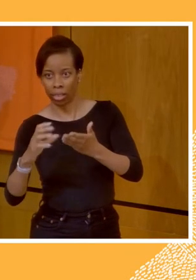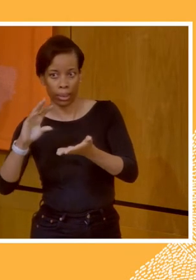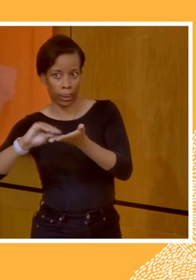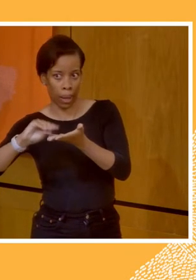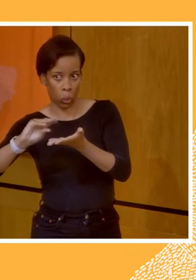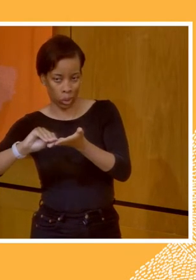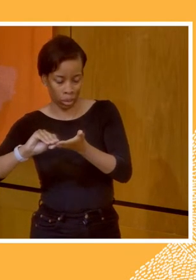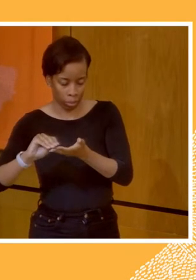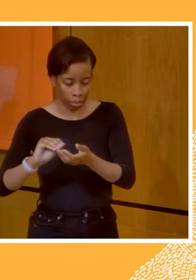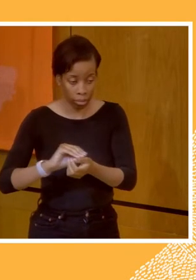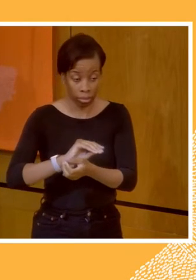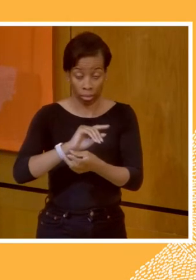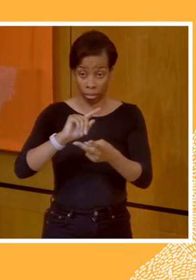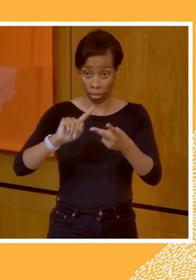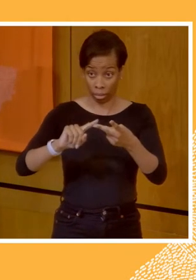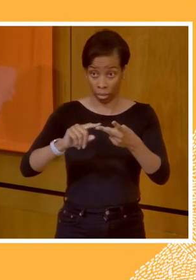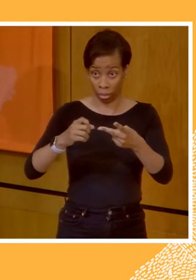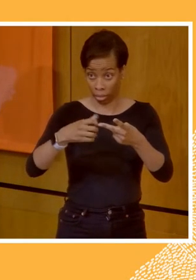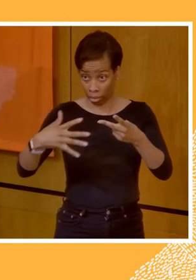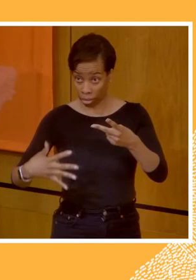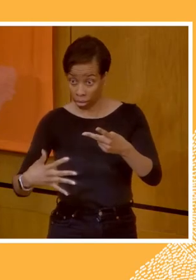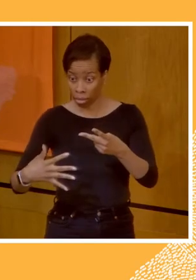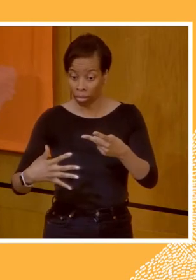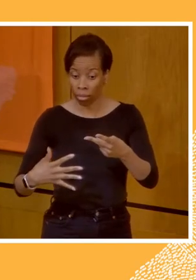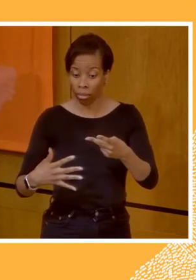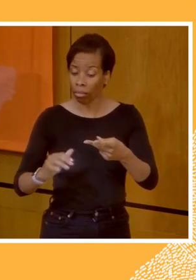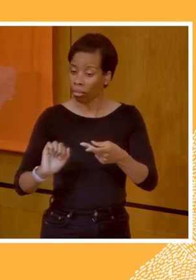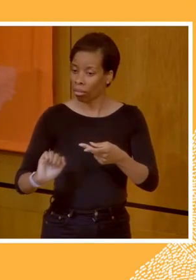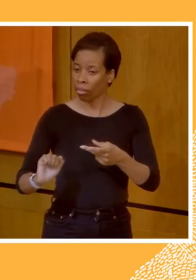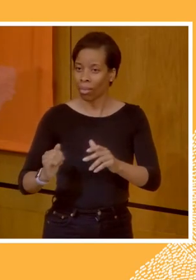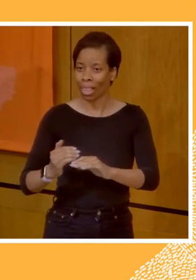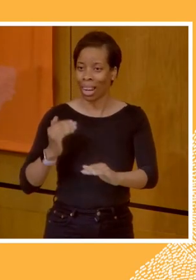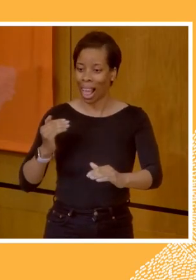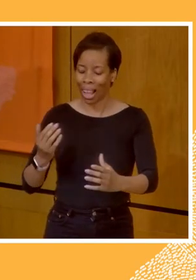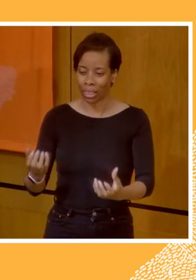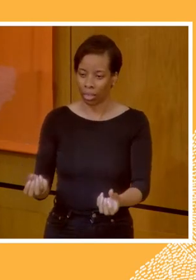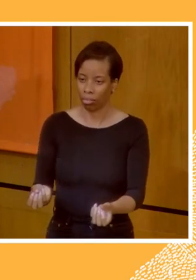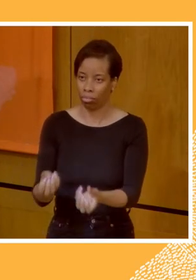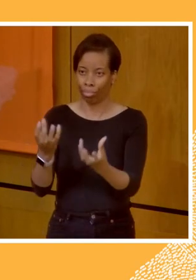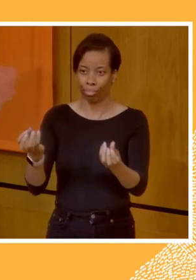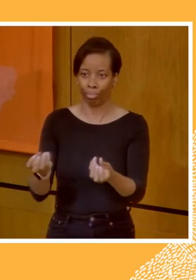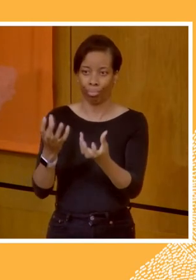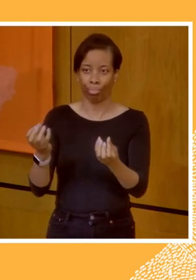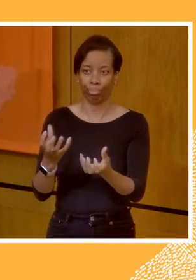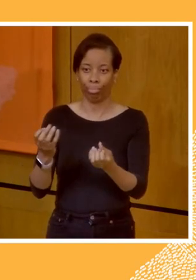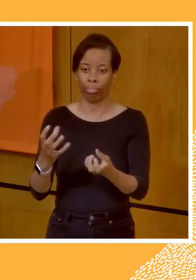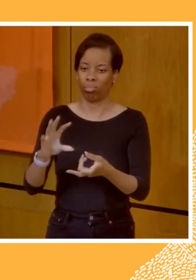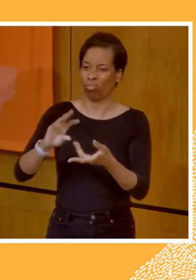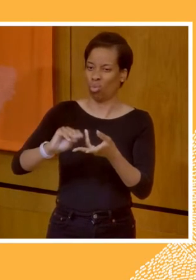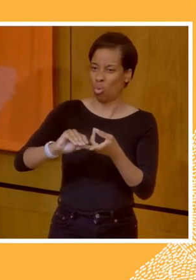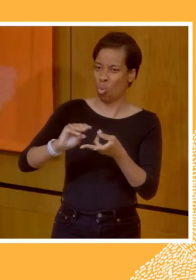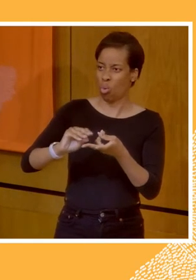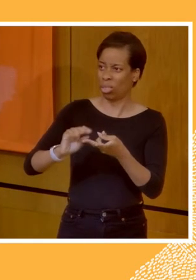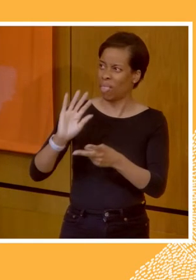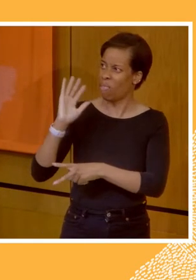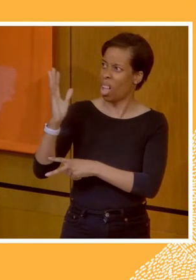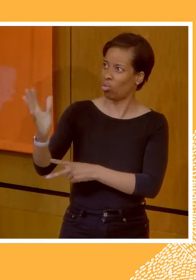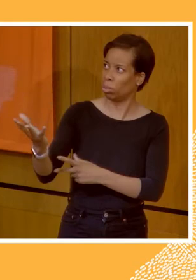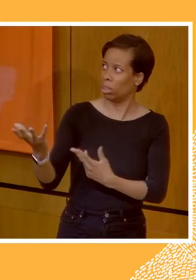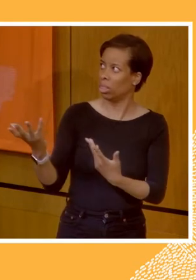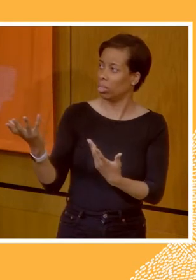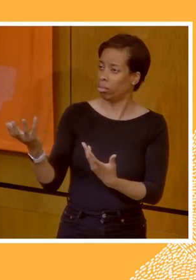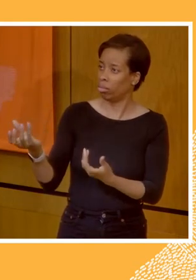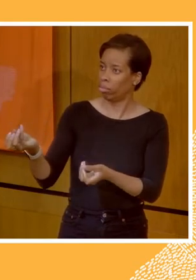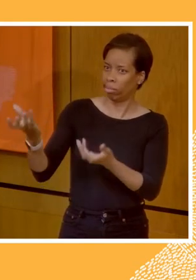side is entirely sounds of the land. We felt it was really important to have, like I say, the environment also